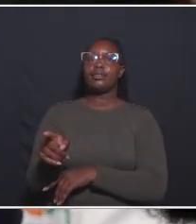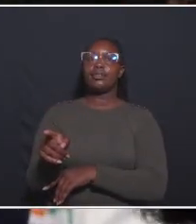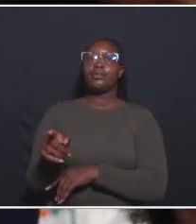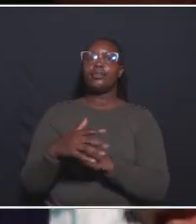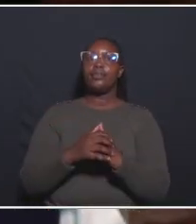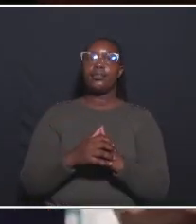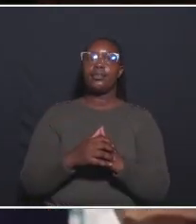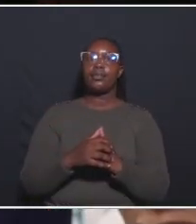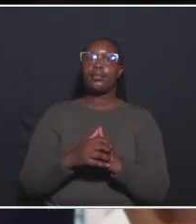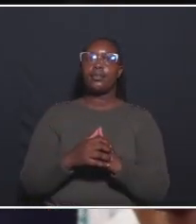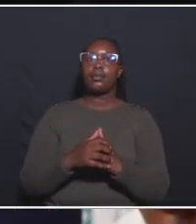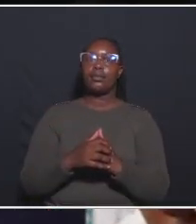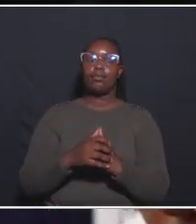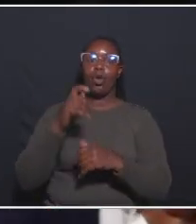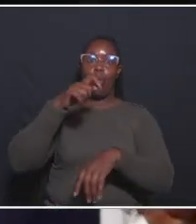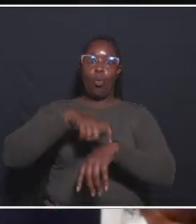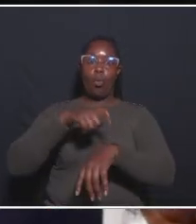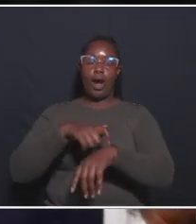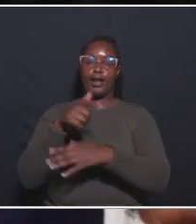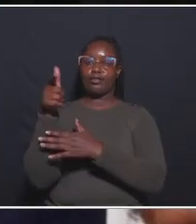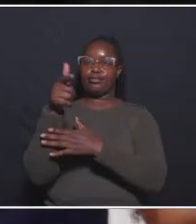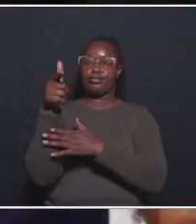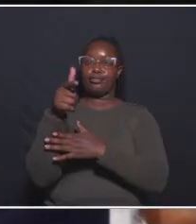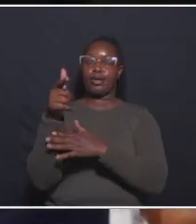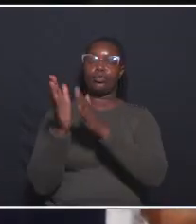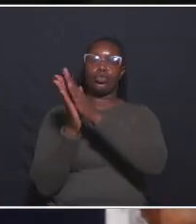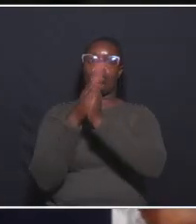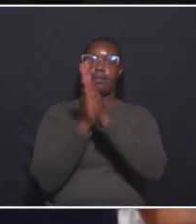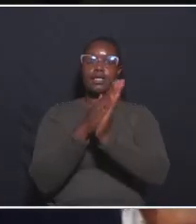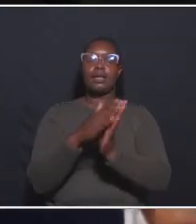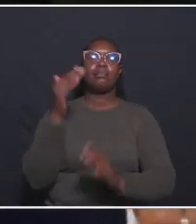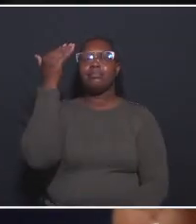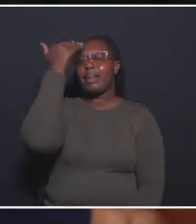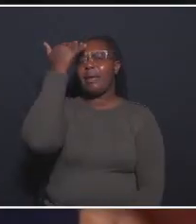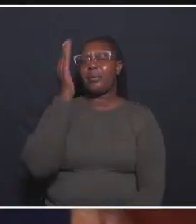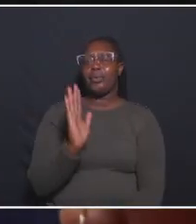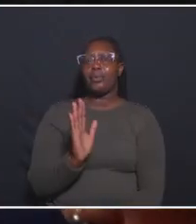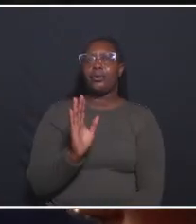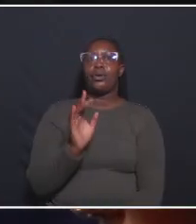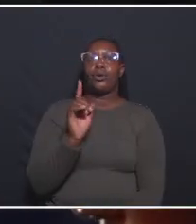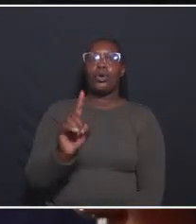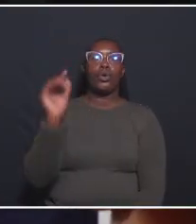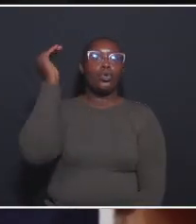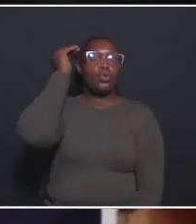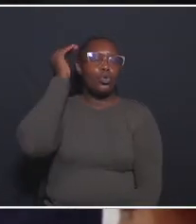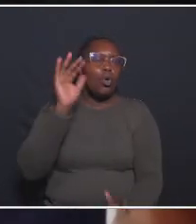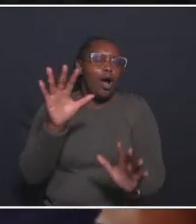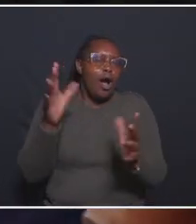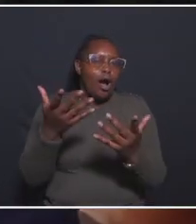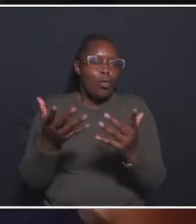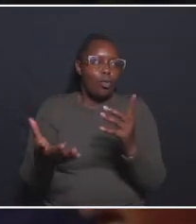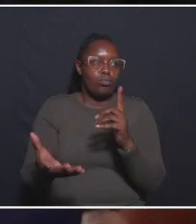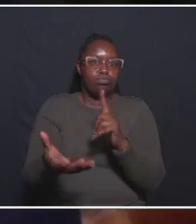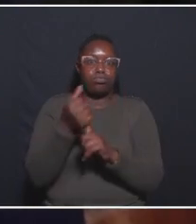while shooting the documentary, I don't know how you knew how what you were going to get and how you